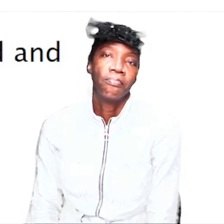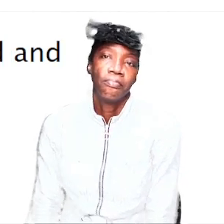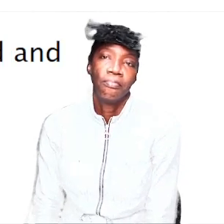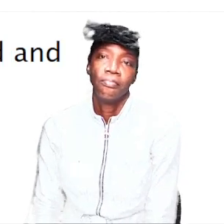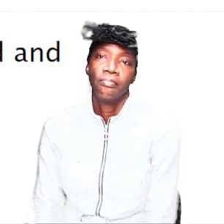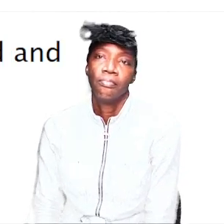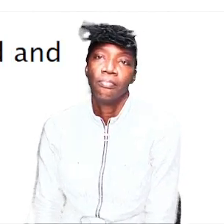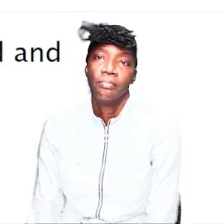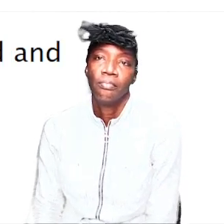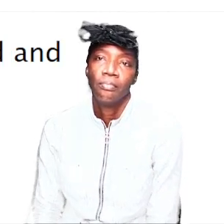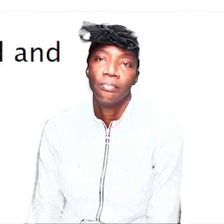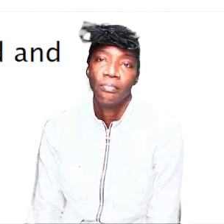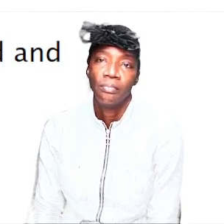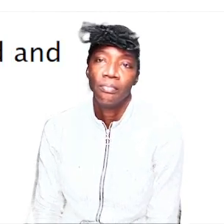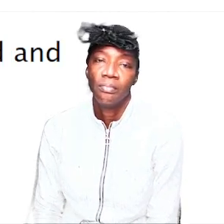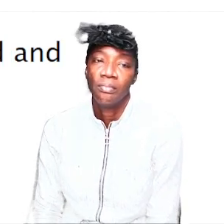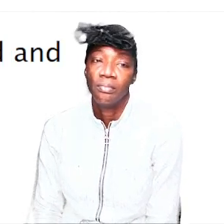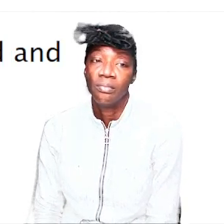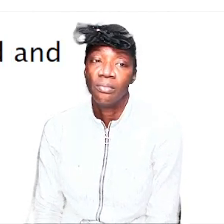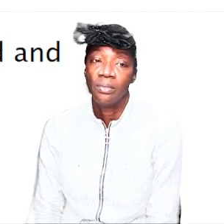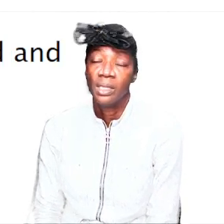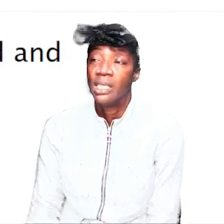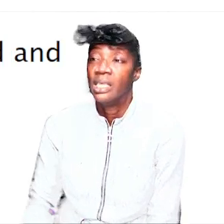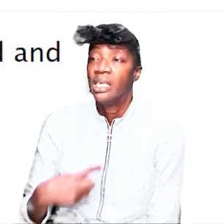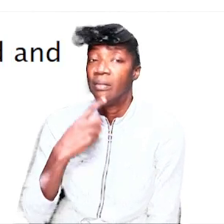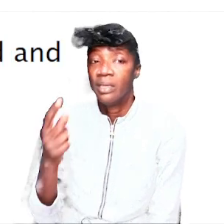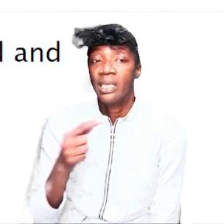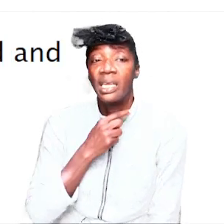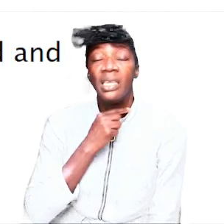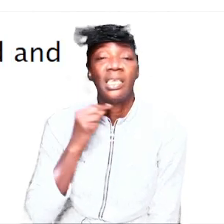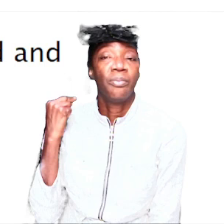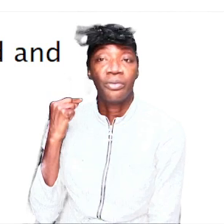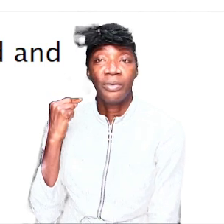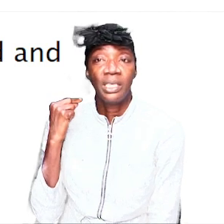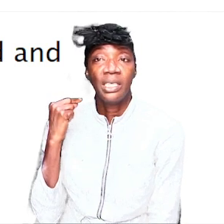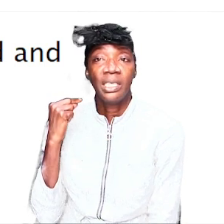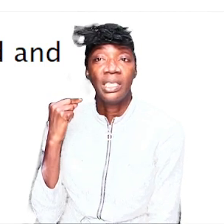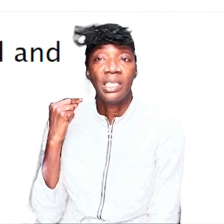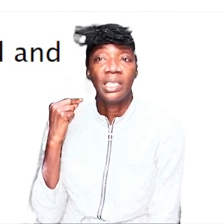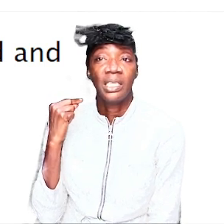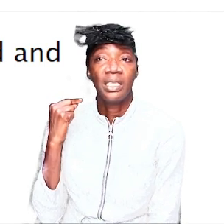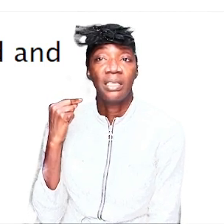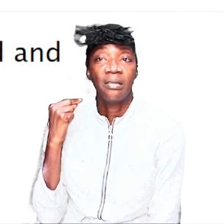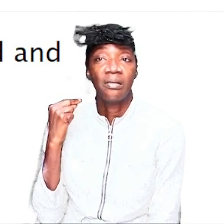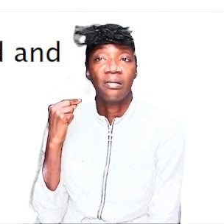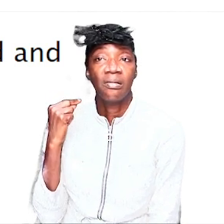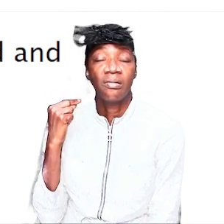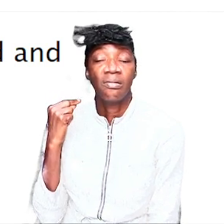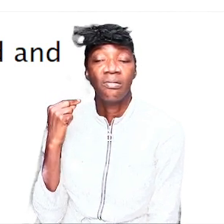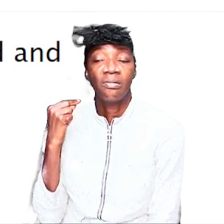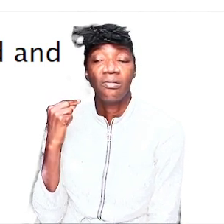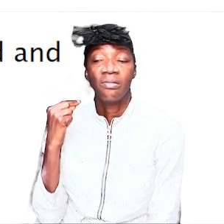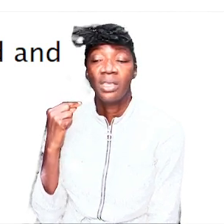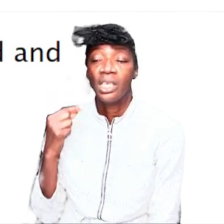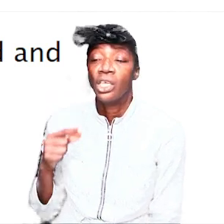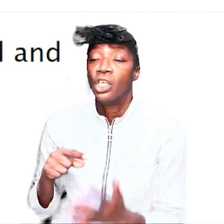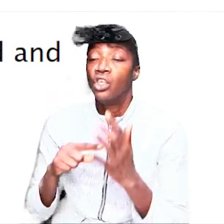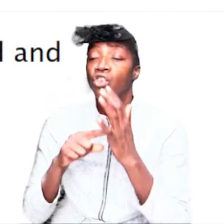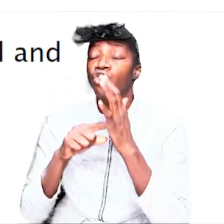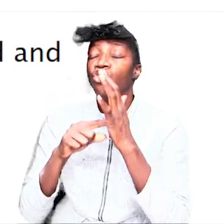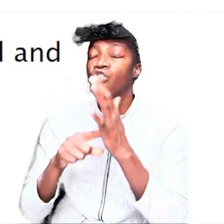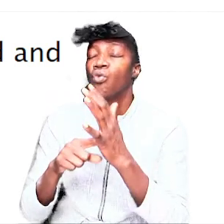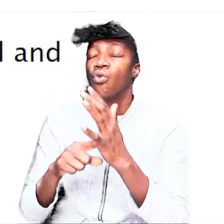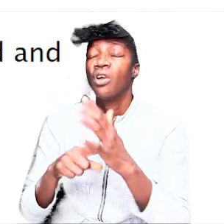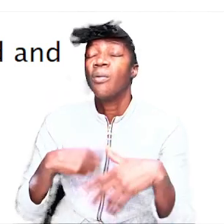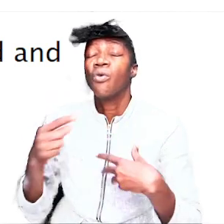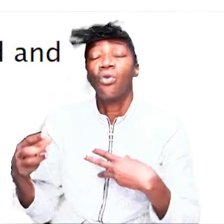The fact that he told the priest demonstrated that he went to the battle with his own